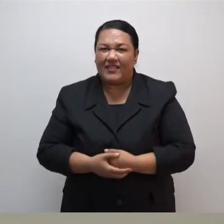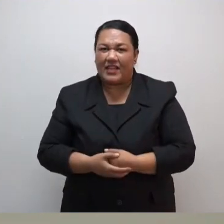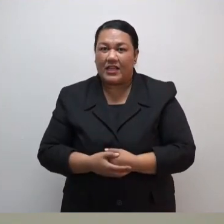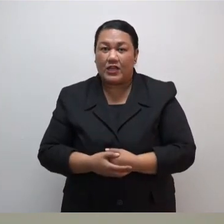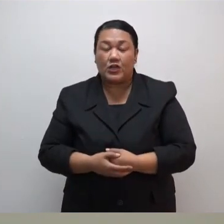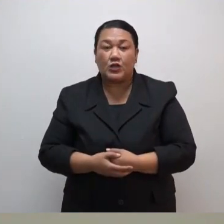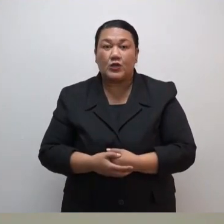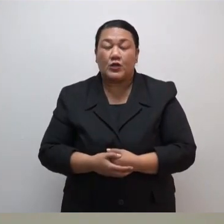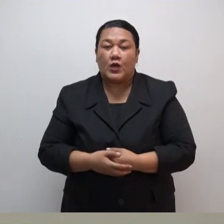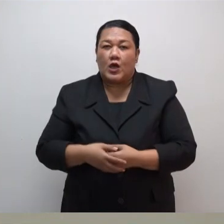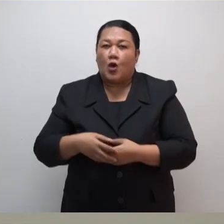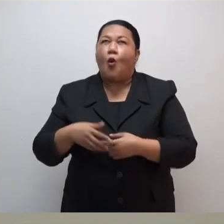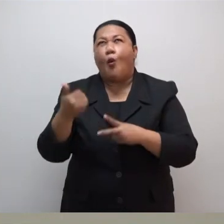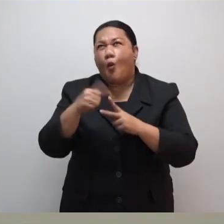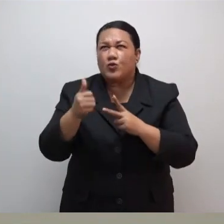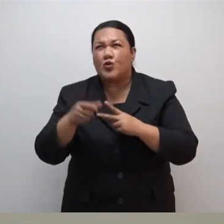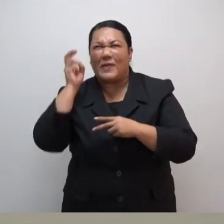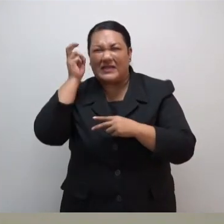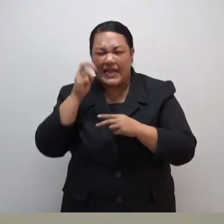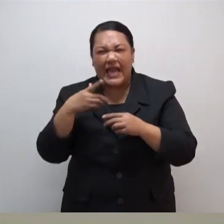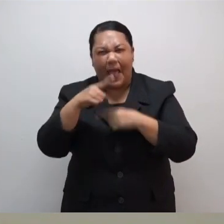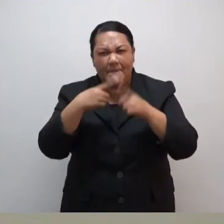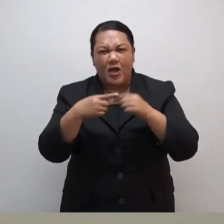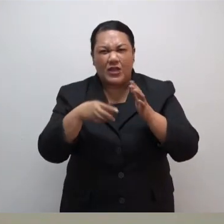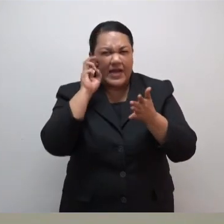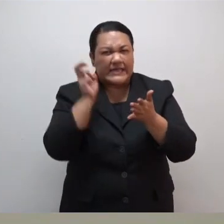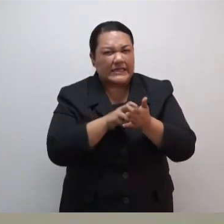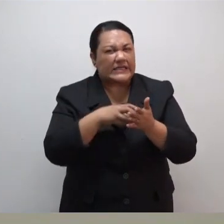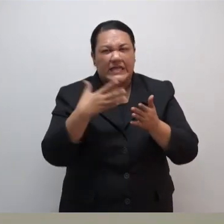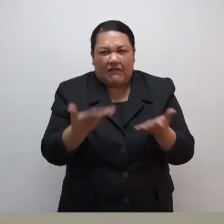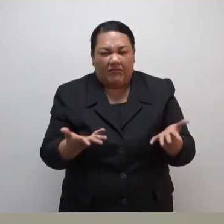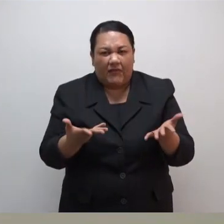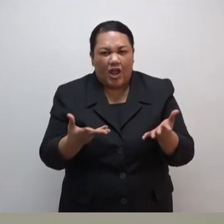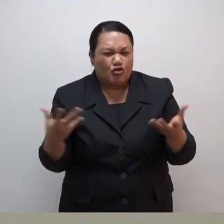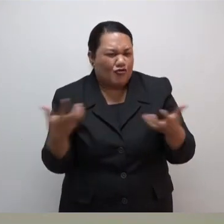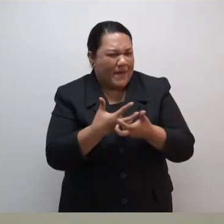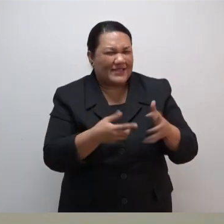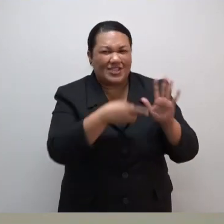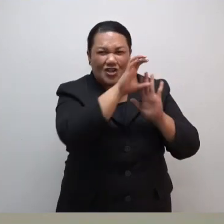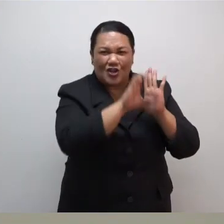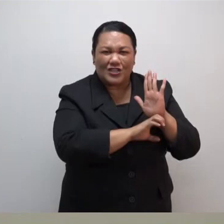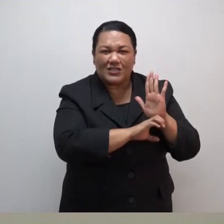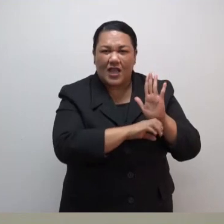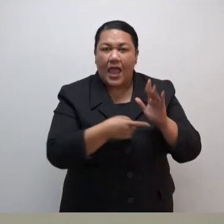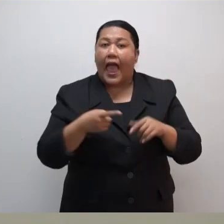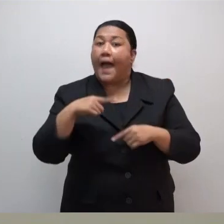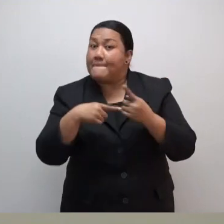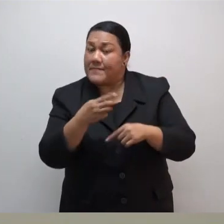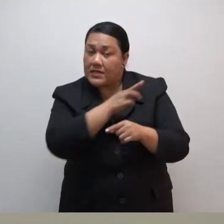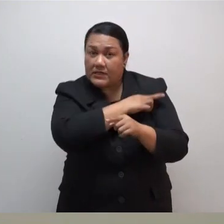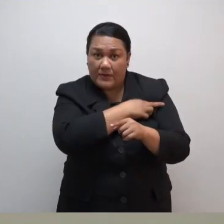registration of one name and the impact it will have on the entire process, and indeed on the credibility of the electoral